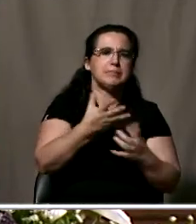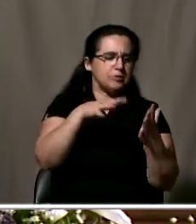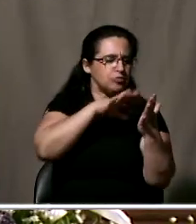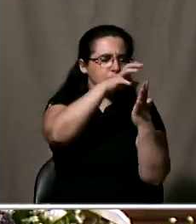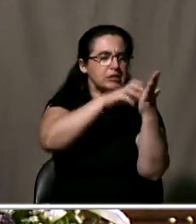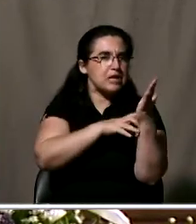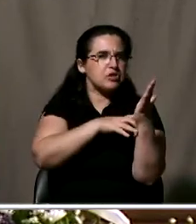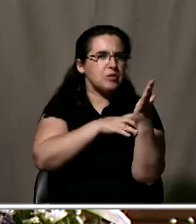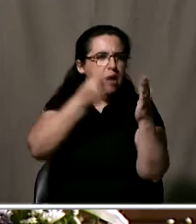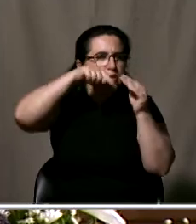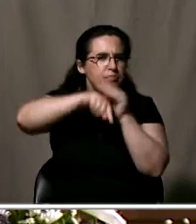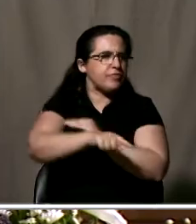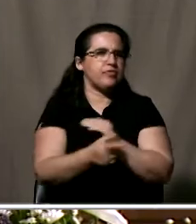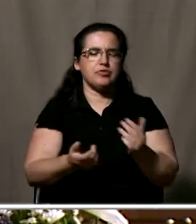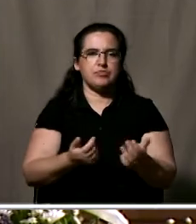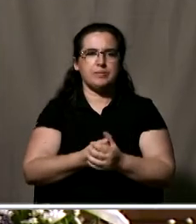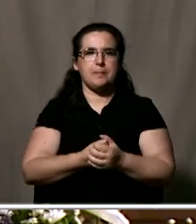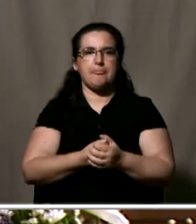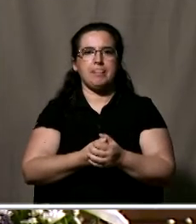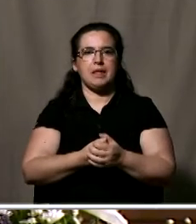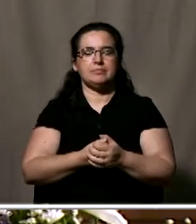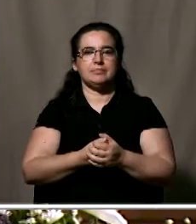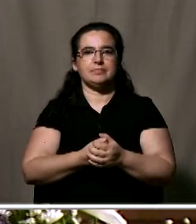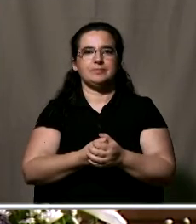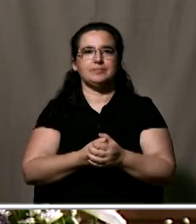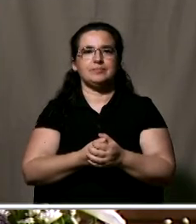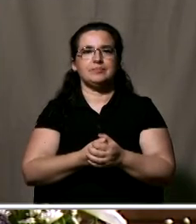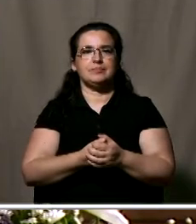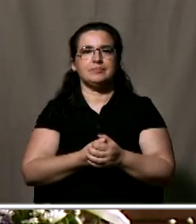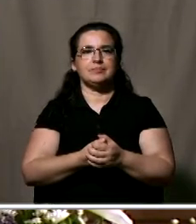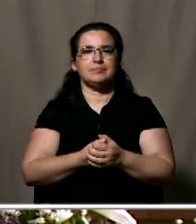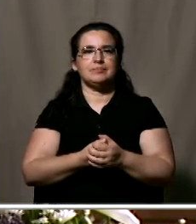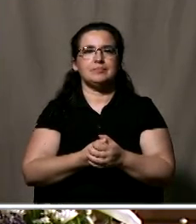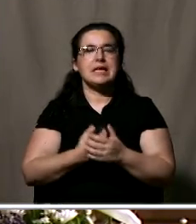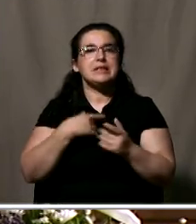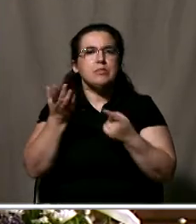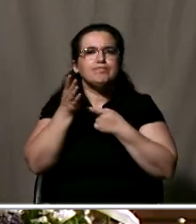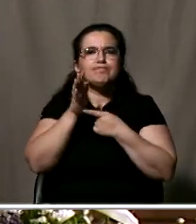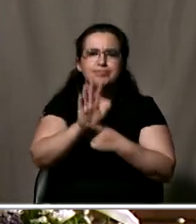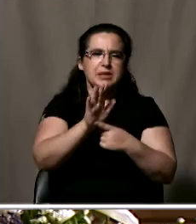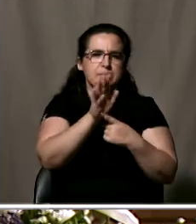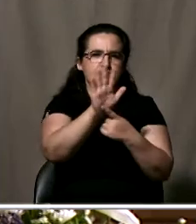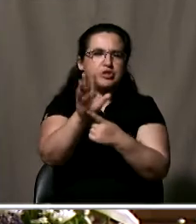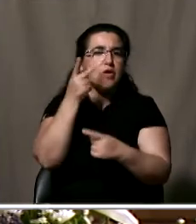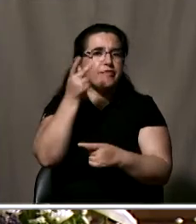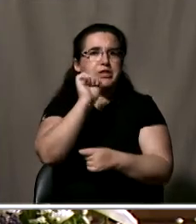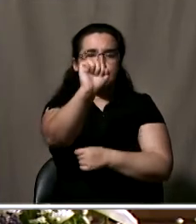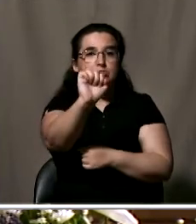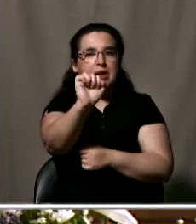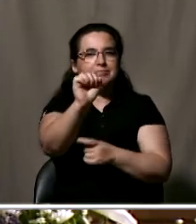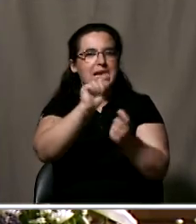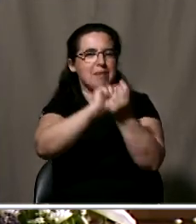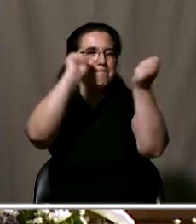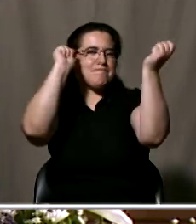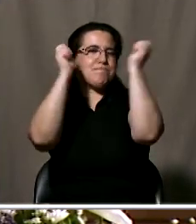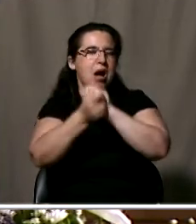so deep. São tão profundos. This glimpse is life transformation. São vislumbres que vão transformar a vossa vida. Somebody